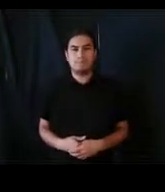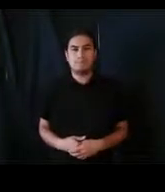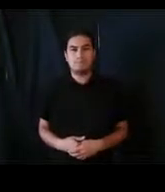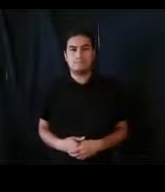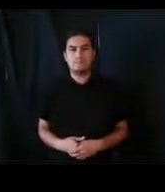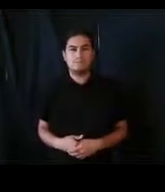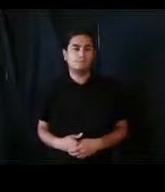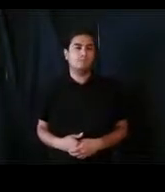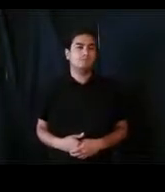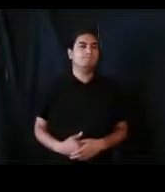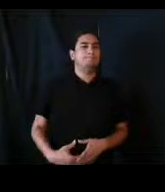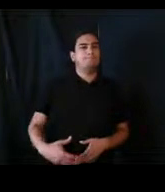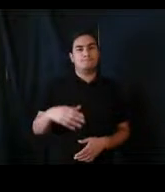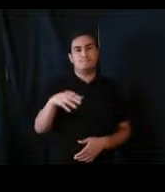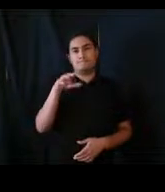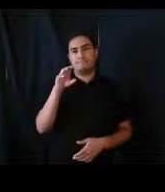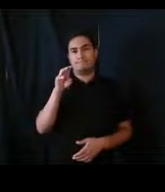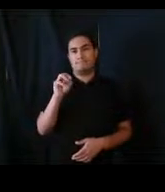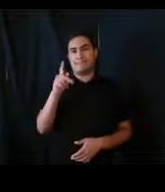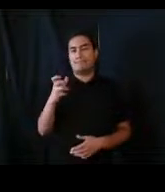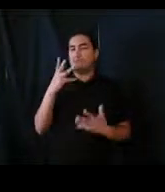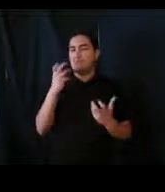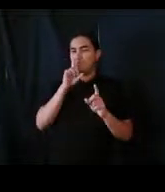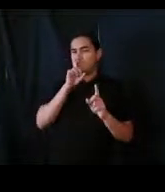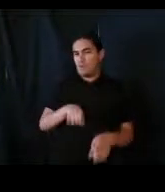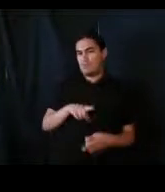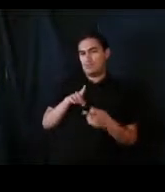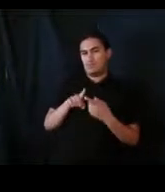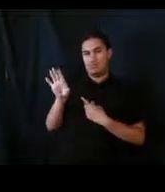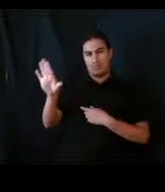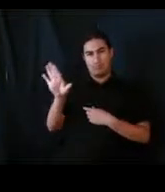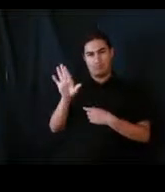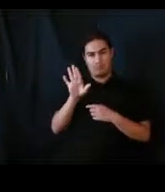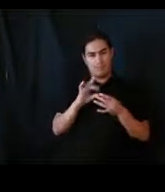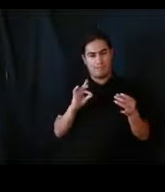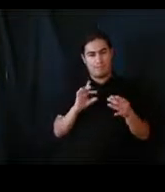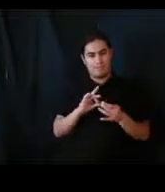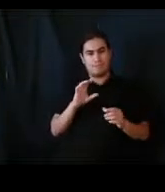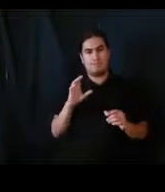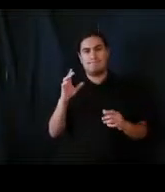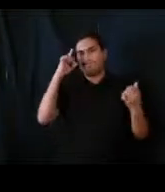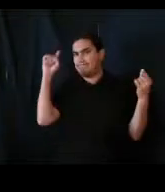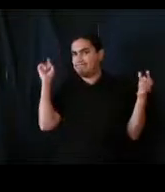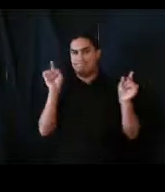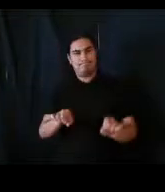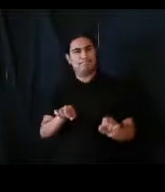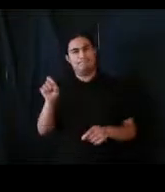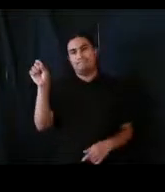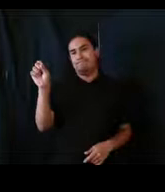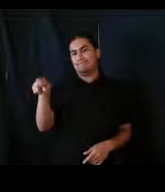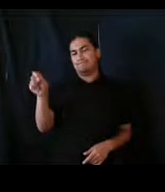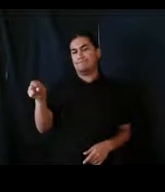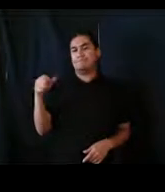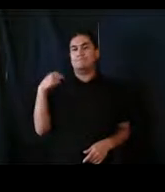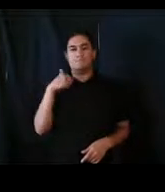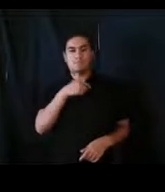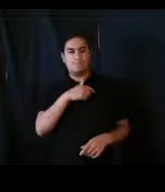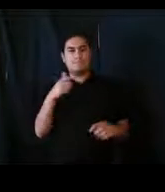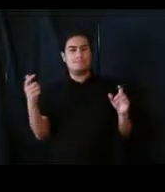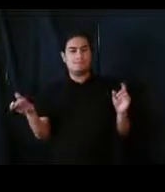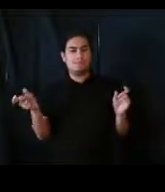just a very brief response so commissioner montenes thank you uh i agree with you we um changes